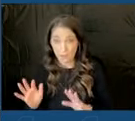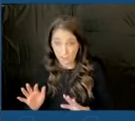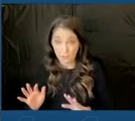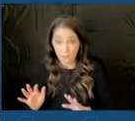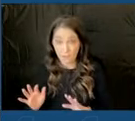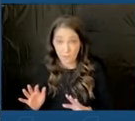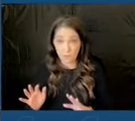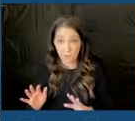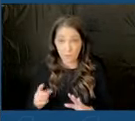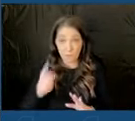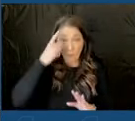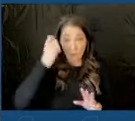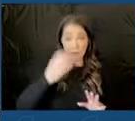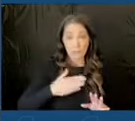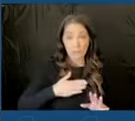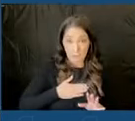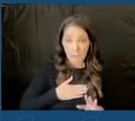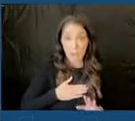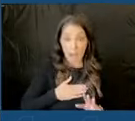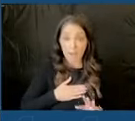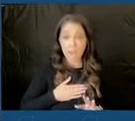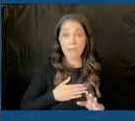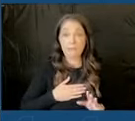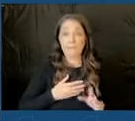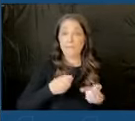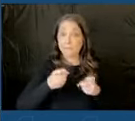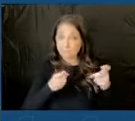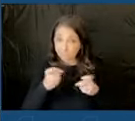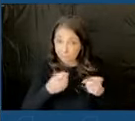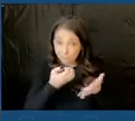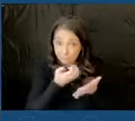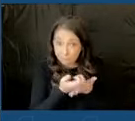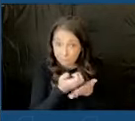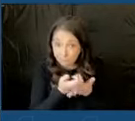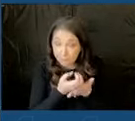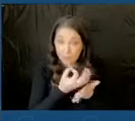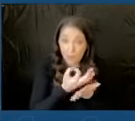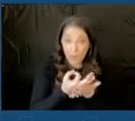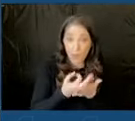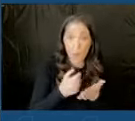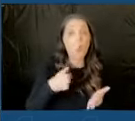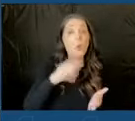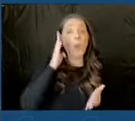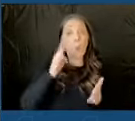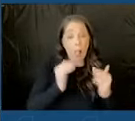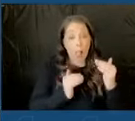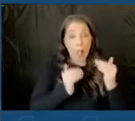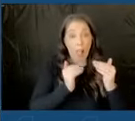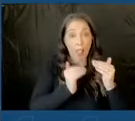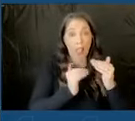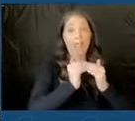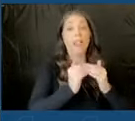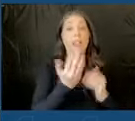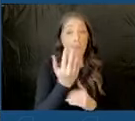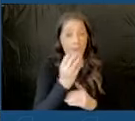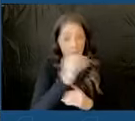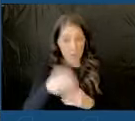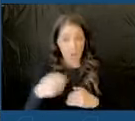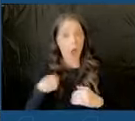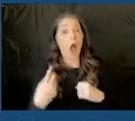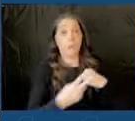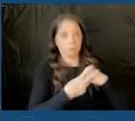Because of my stewardship of the finances of this state, we will be approaching 15%. I put aside enough money. So